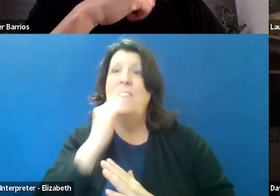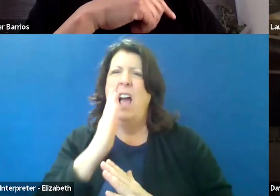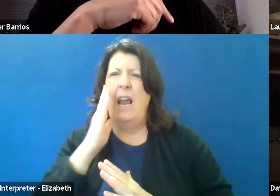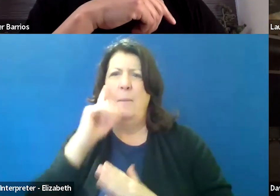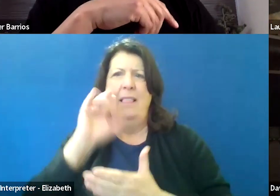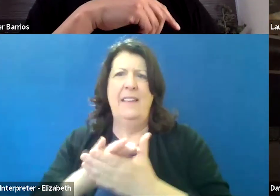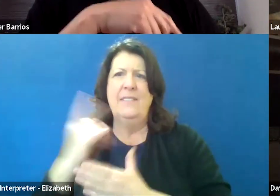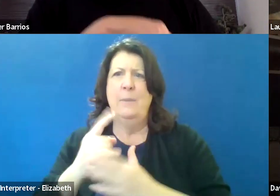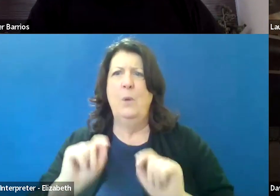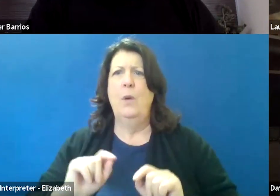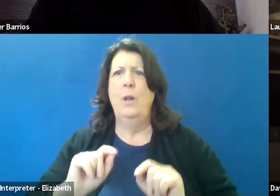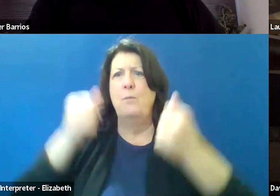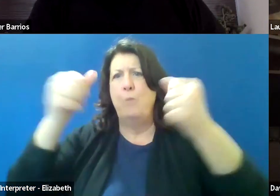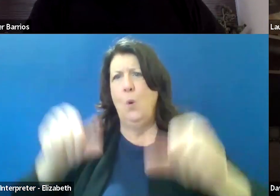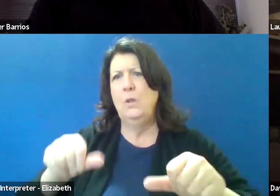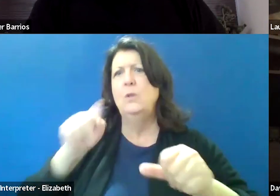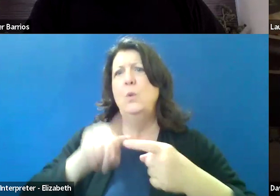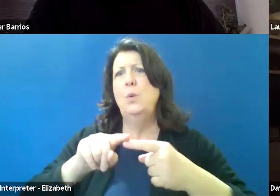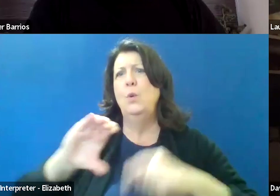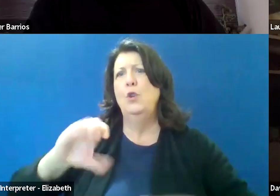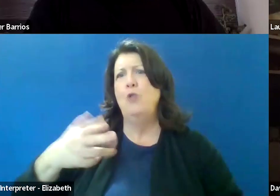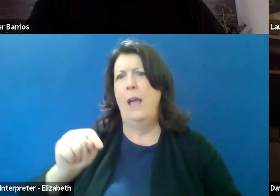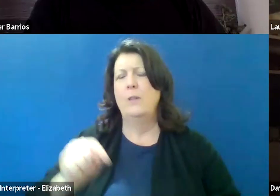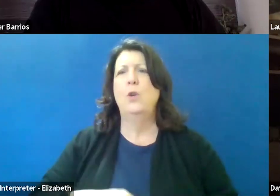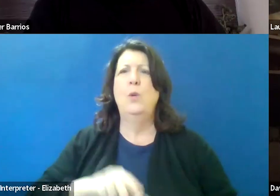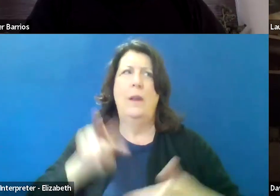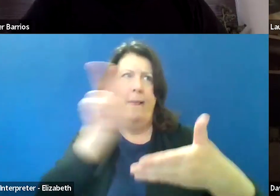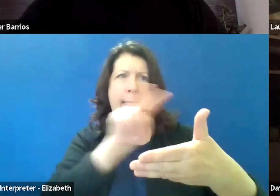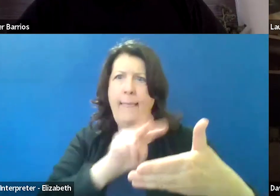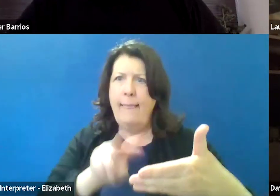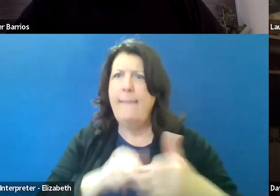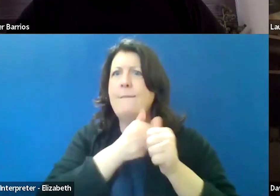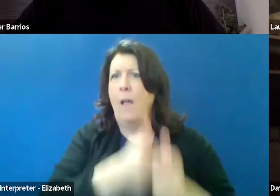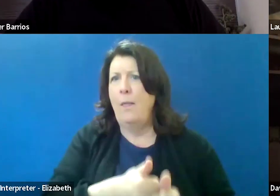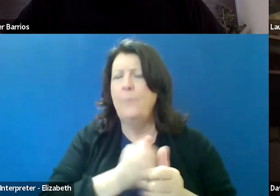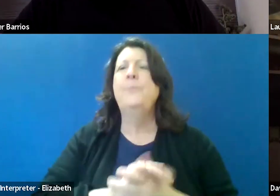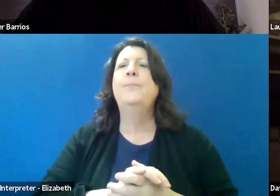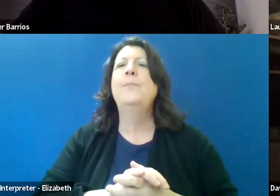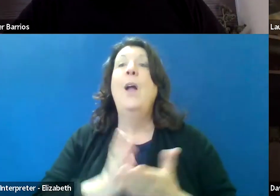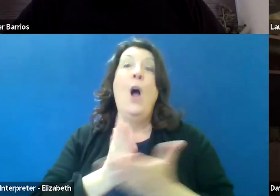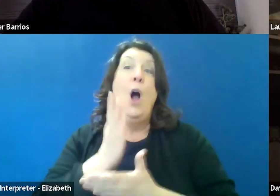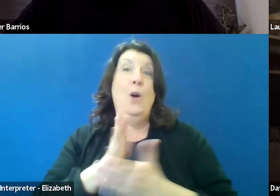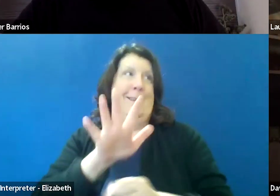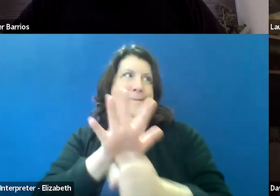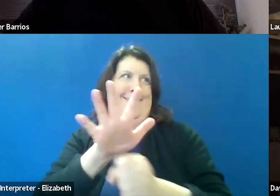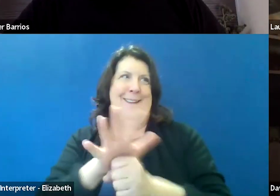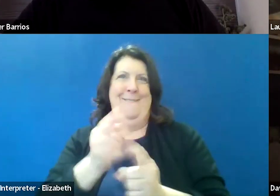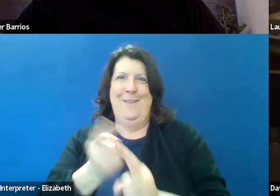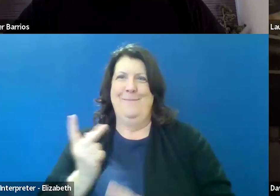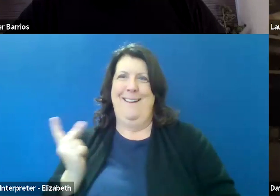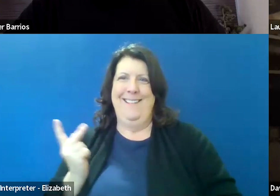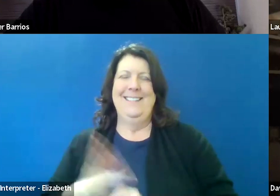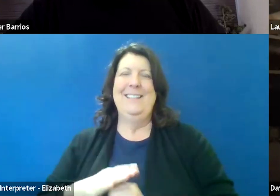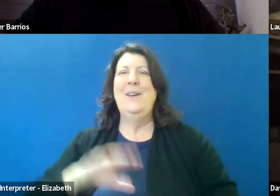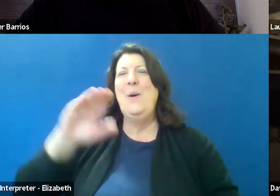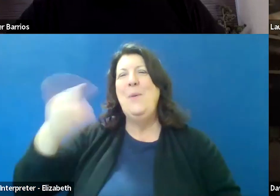chat so you can kind of look at it and follow along so you don't get confused. All right, well, that's about enough from us. David,